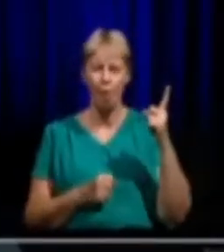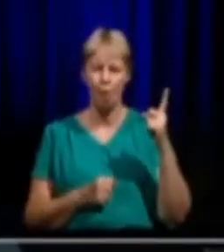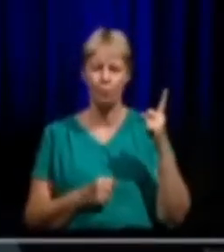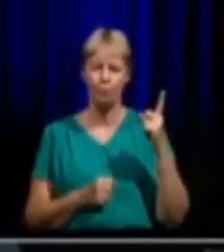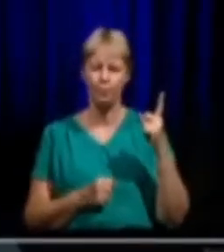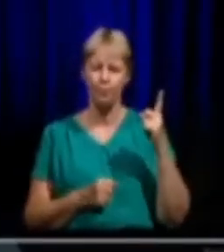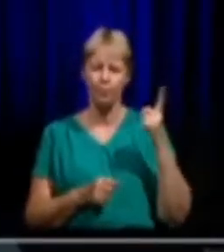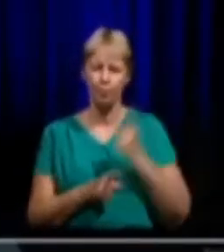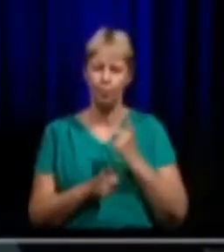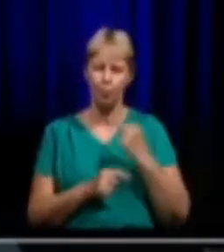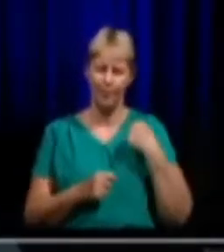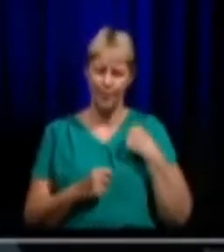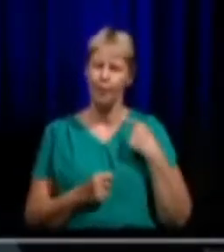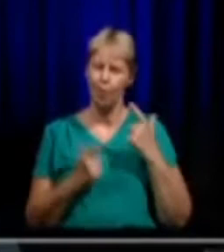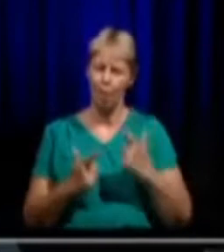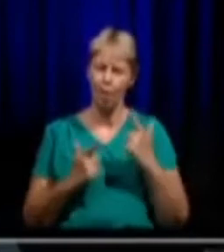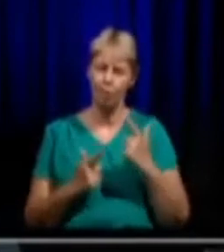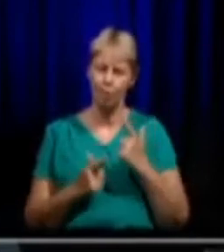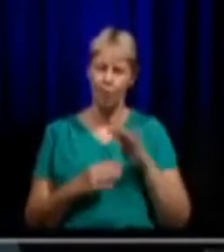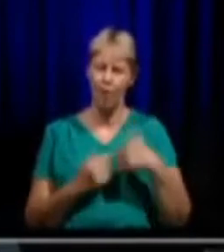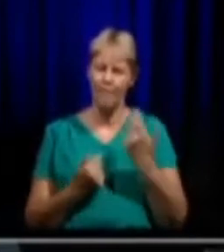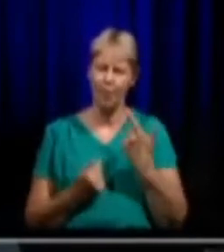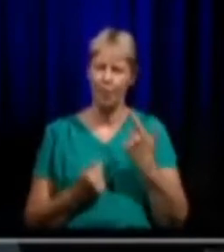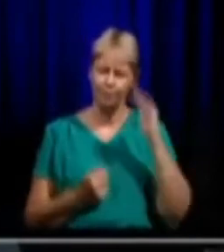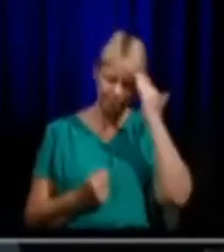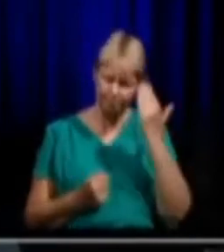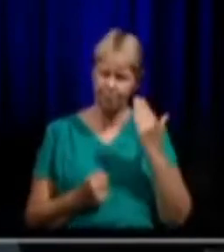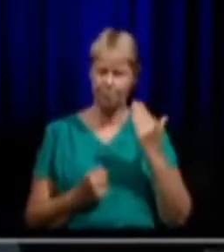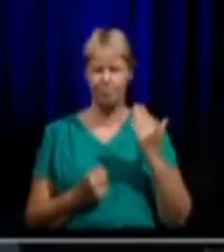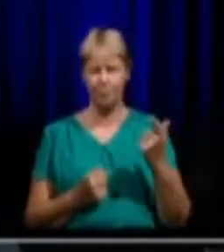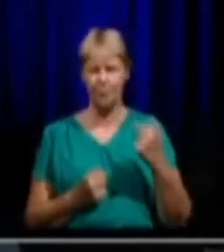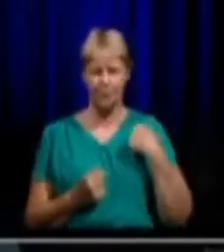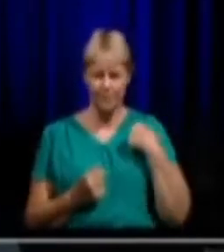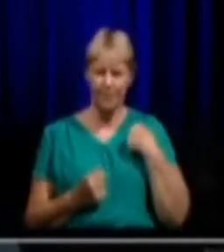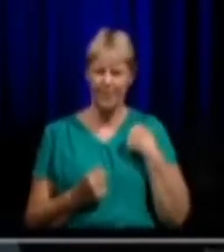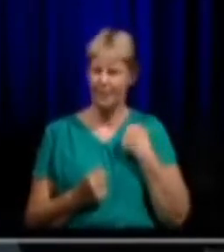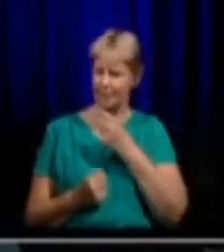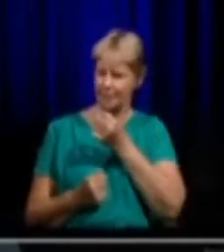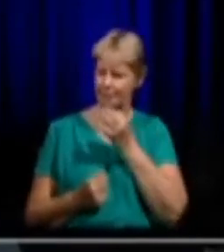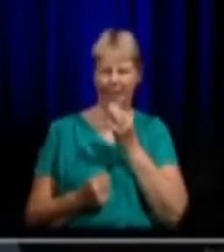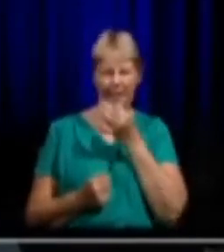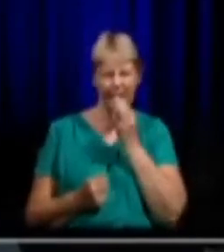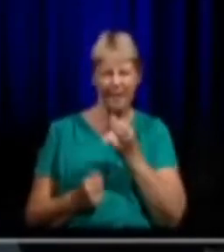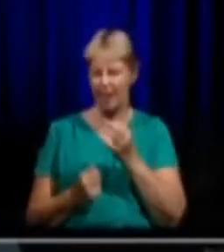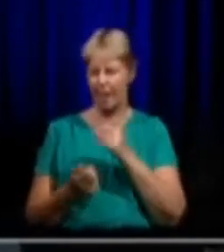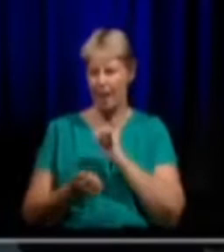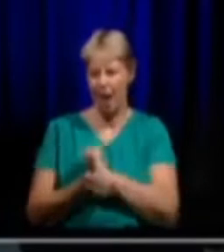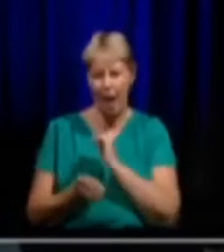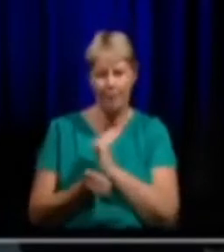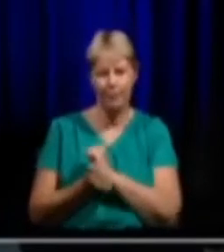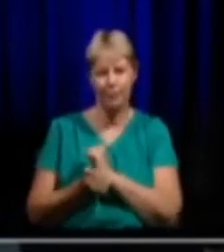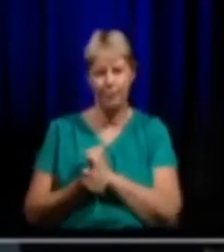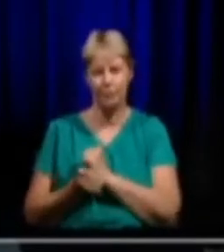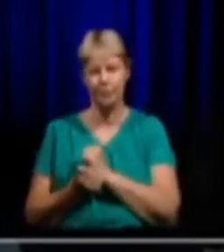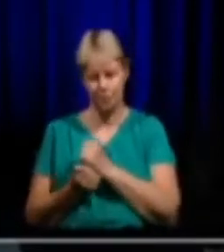of this year, really, that perseverance and the discipline of small habits. And, you know, our habits and our disciplines have